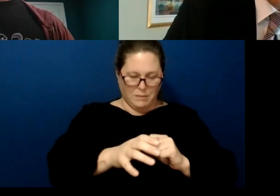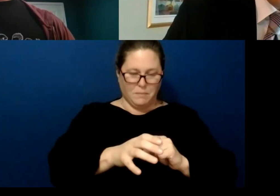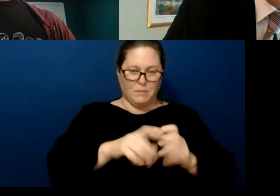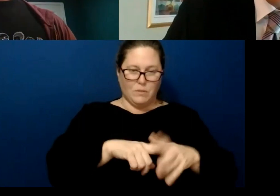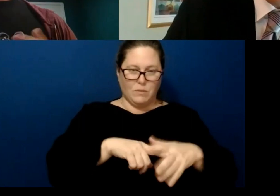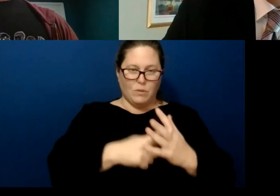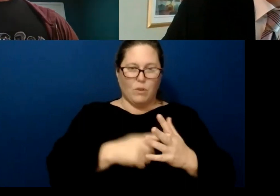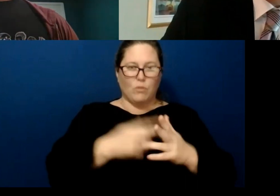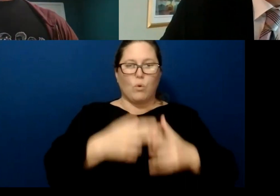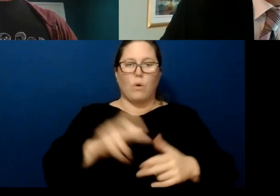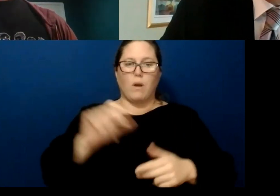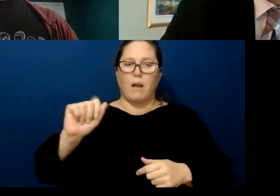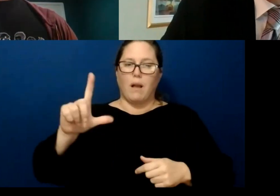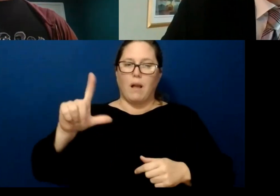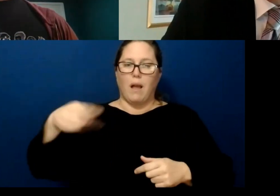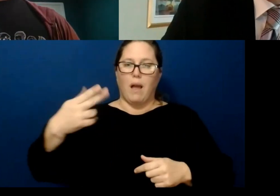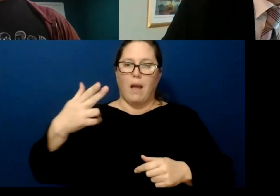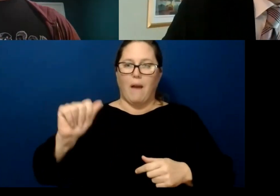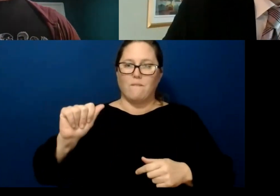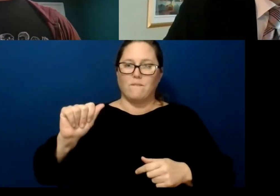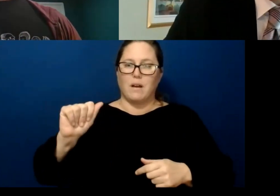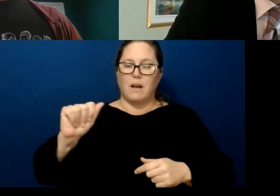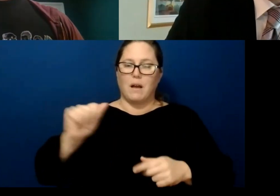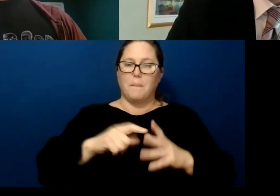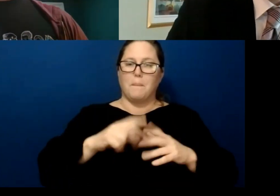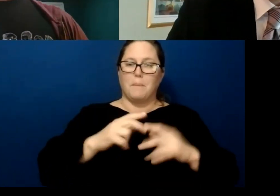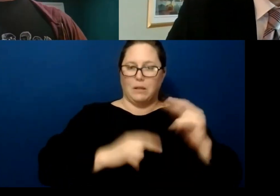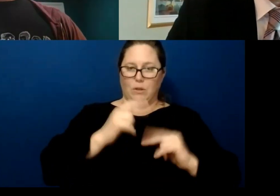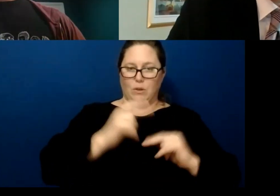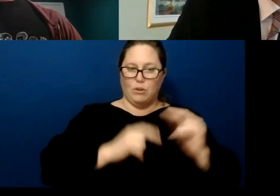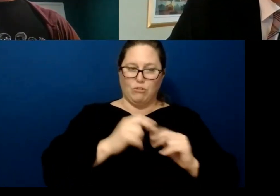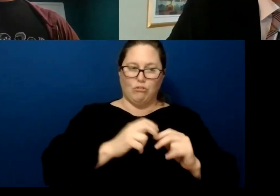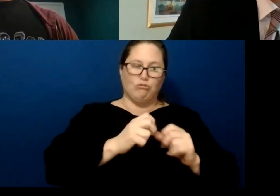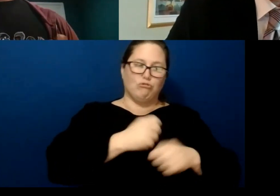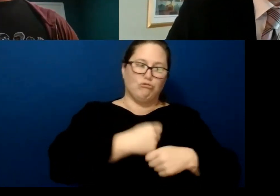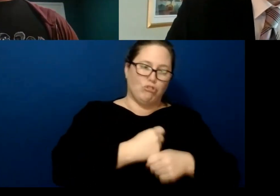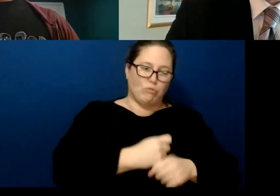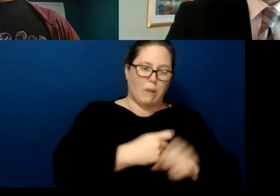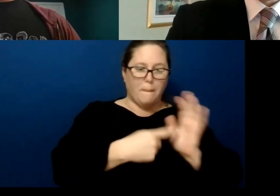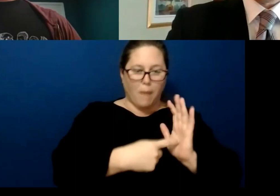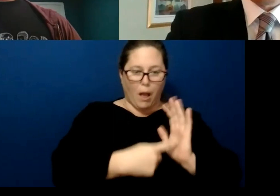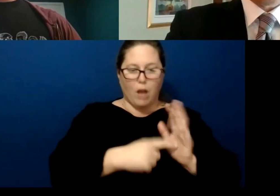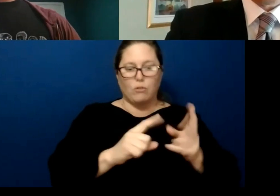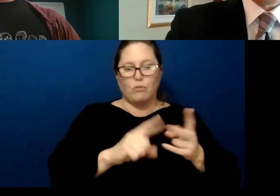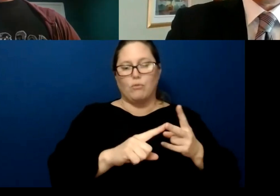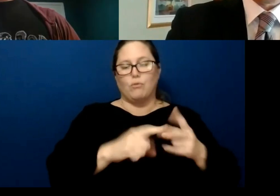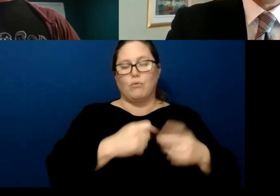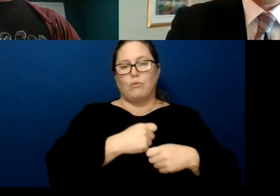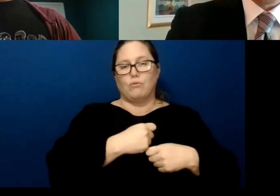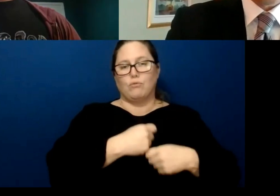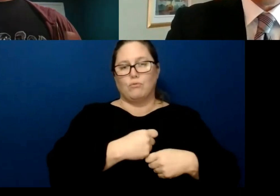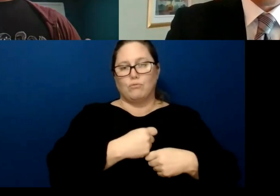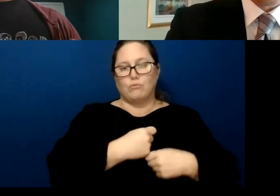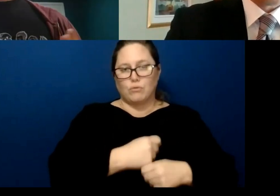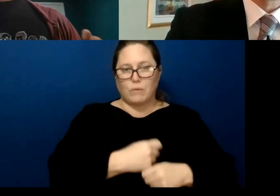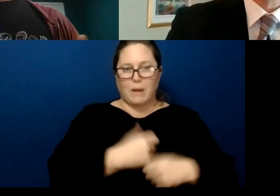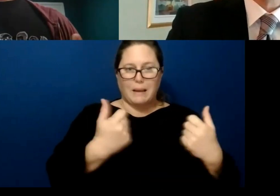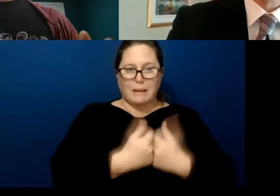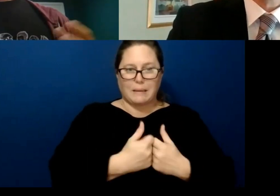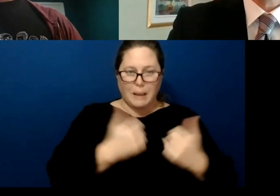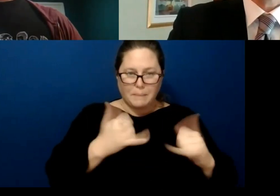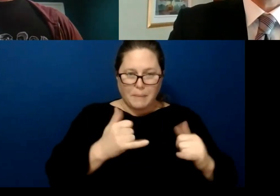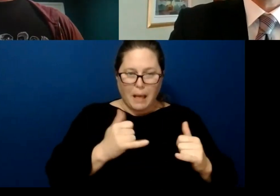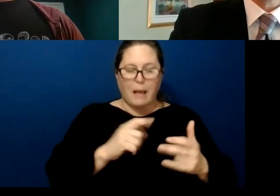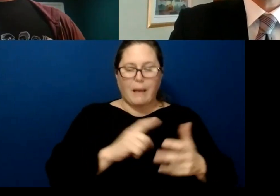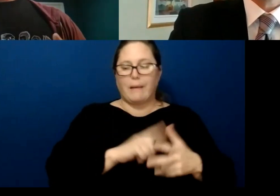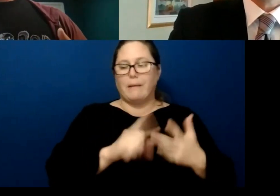build of the game. They'll start actually generating models and generating gameplay mechanics and some of the features and systems